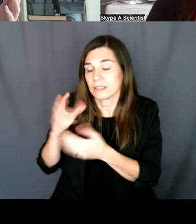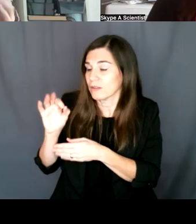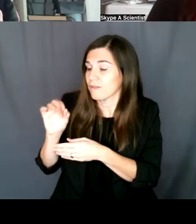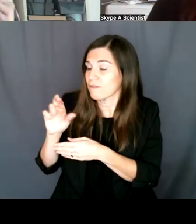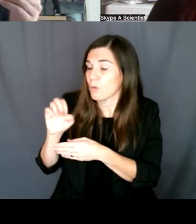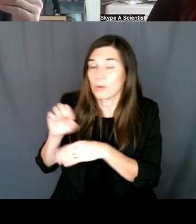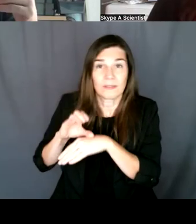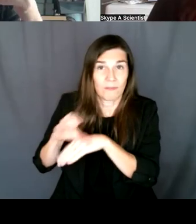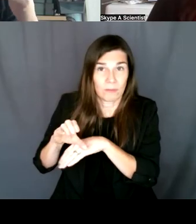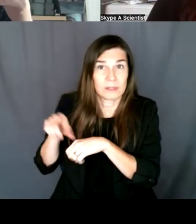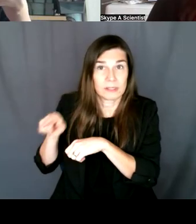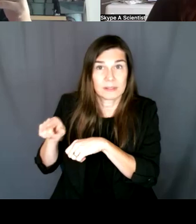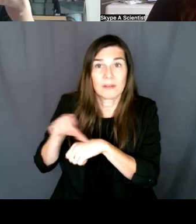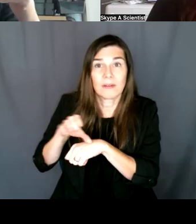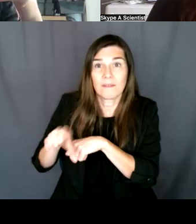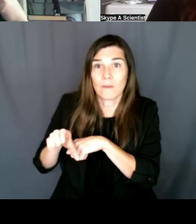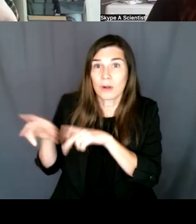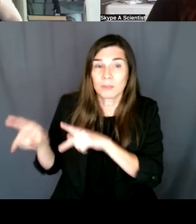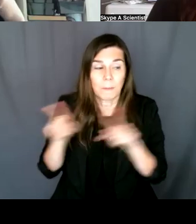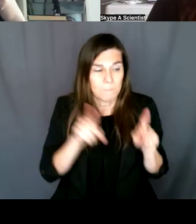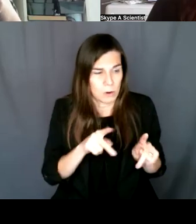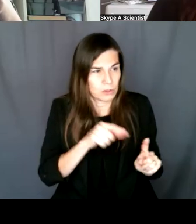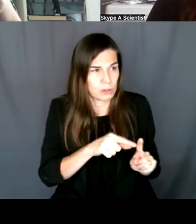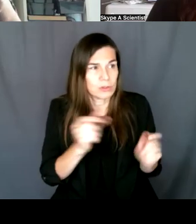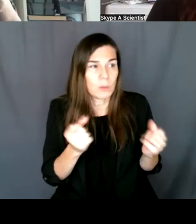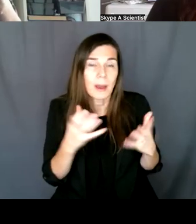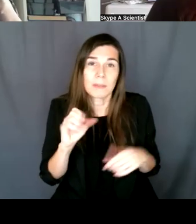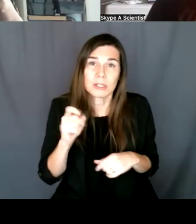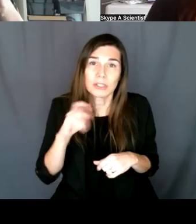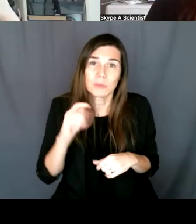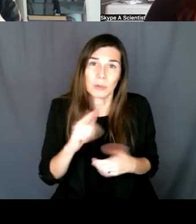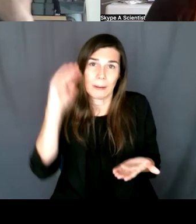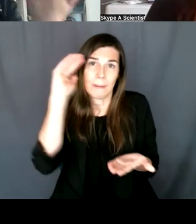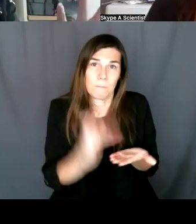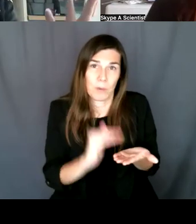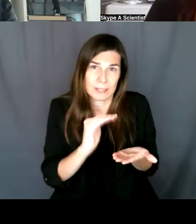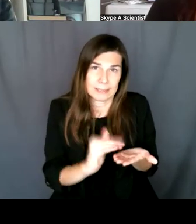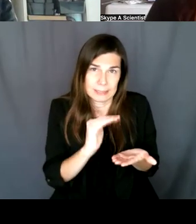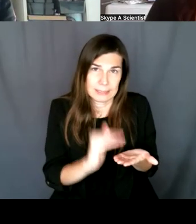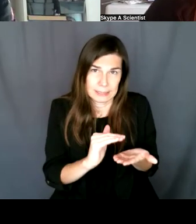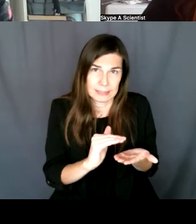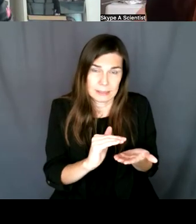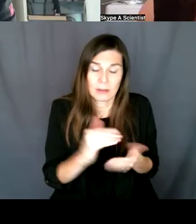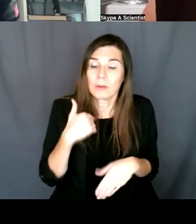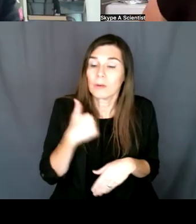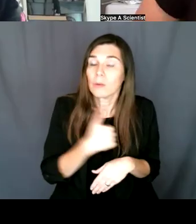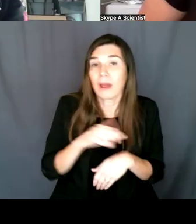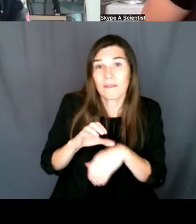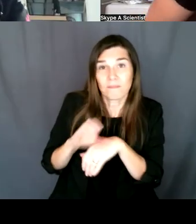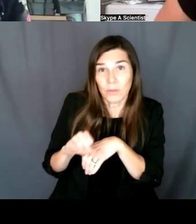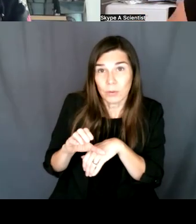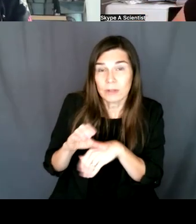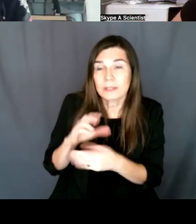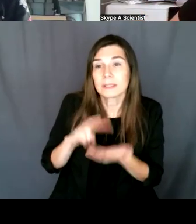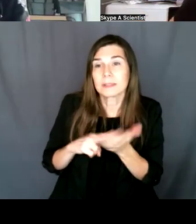is. So the force is proportional to how much the spring is compressed. Now, whenever we have forces, then it's starting